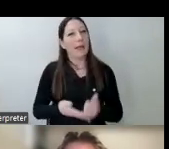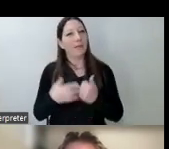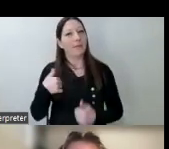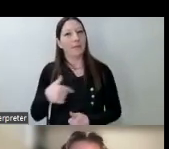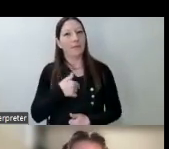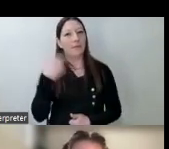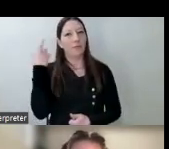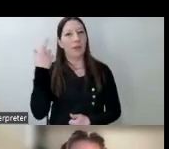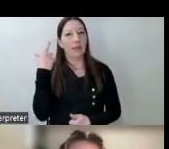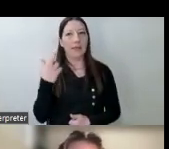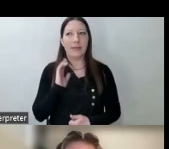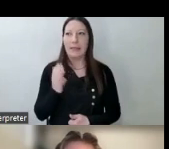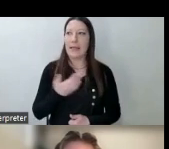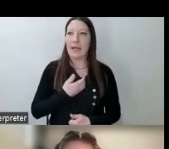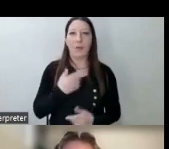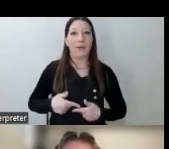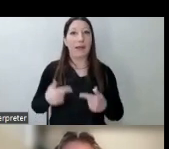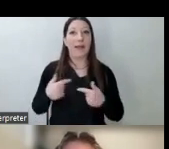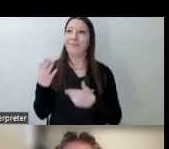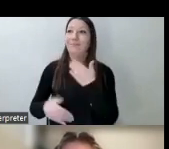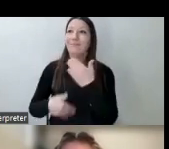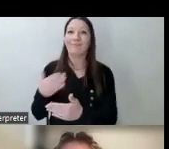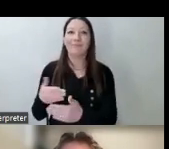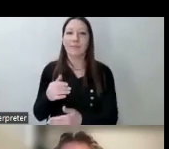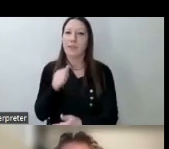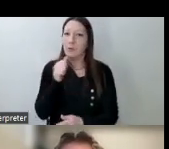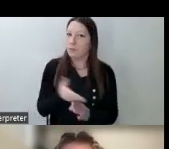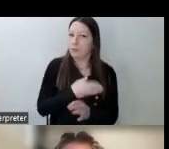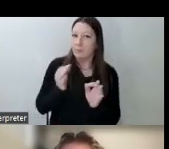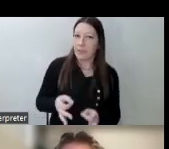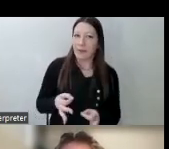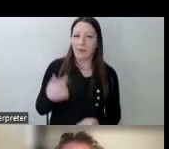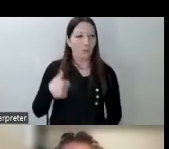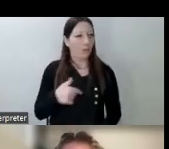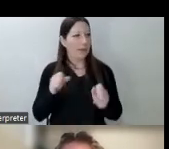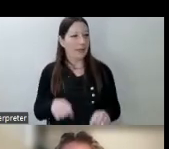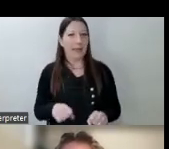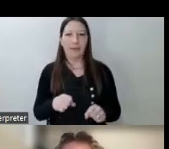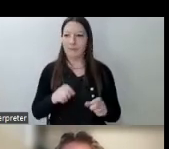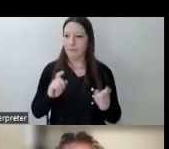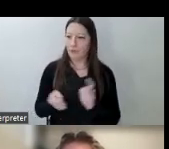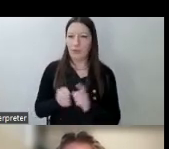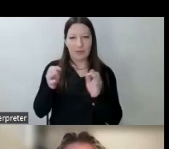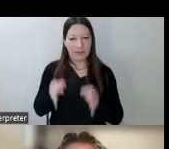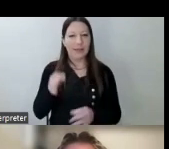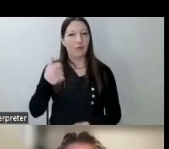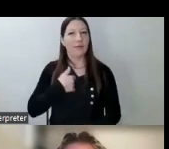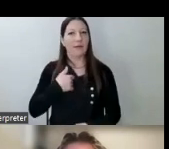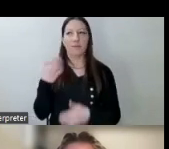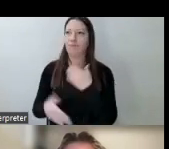predetermined. It is through such stories that we can understand the cultural roots of the challenges that confront us